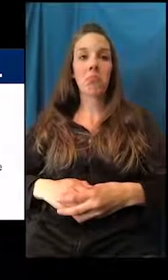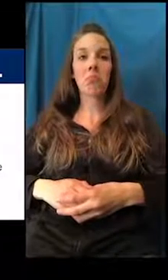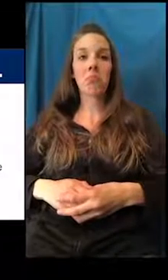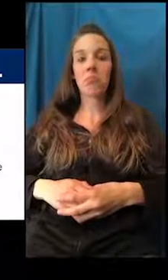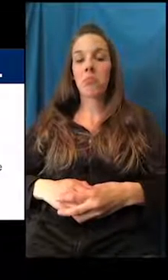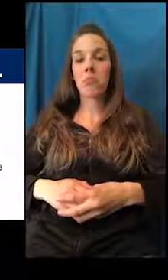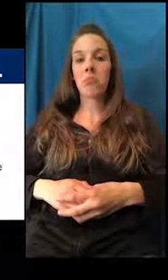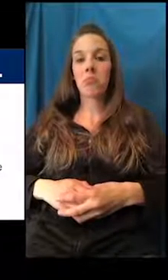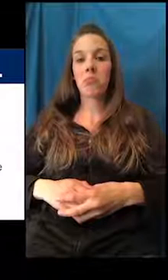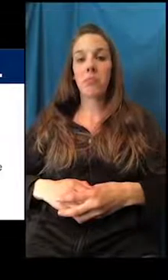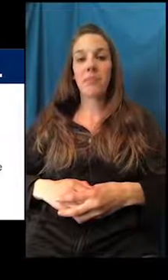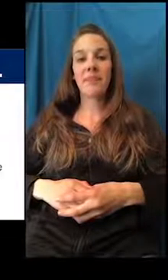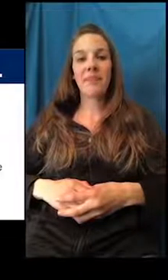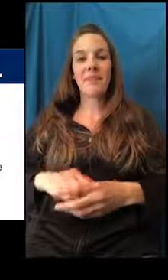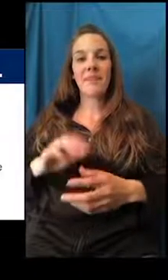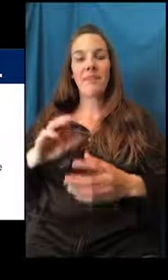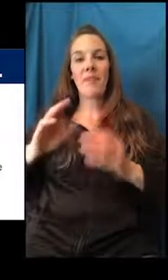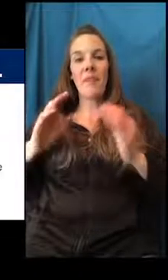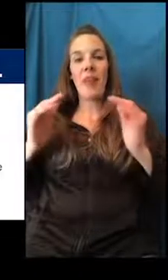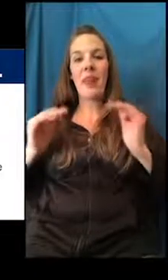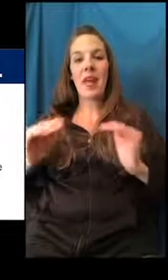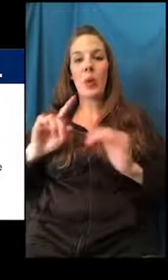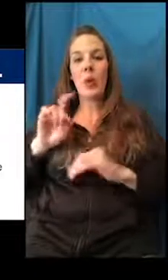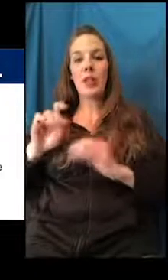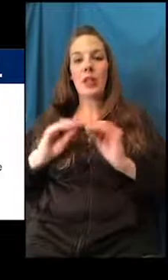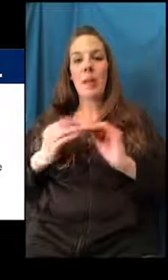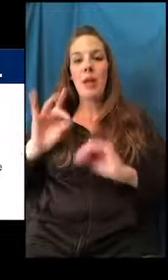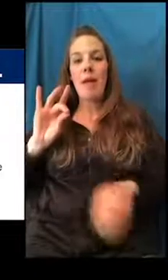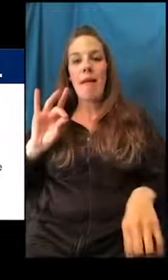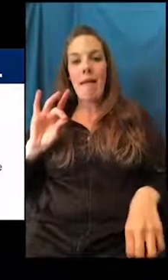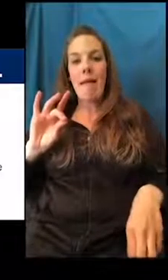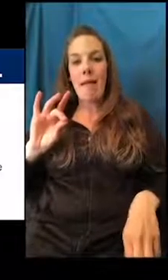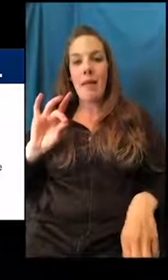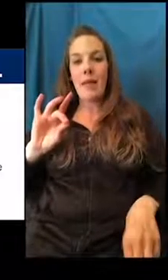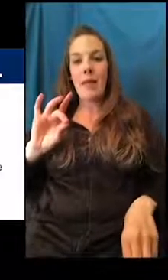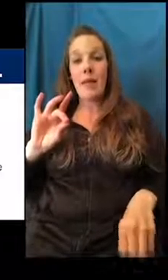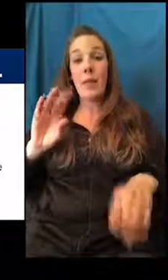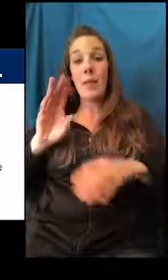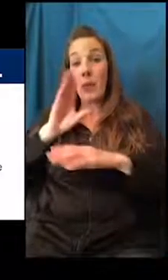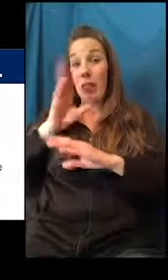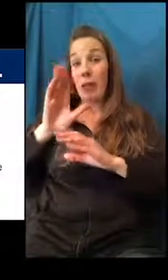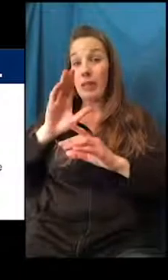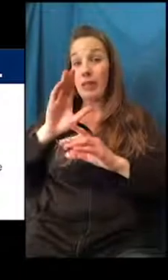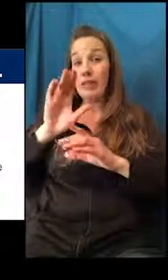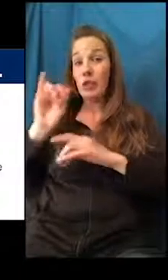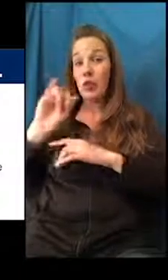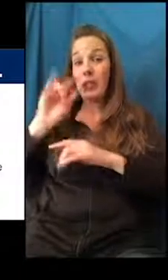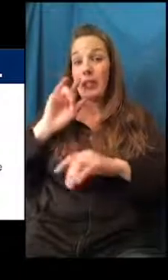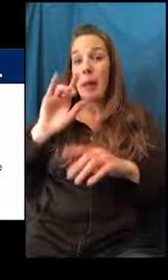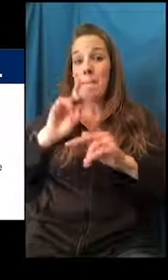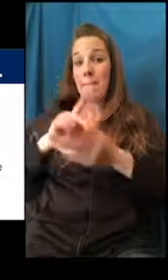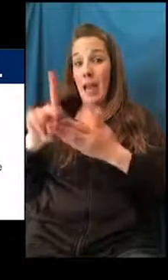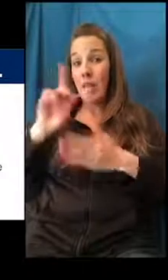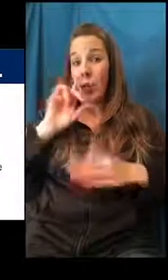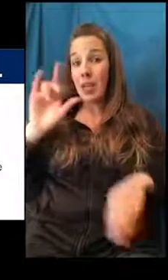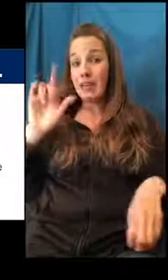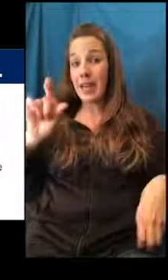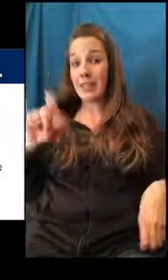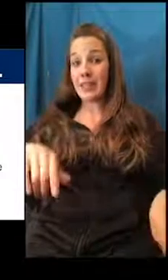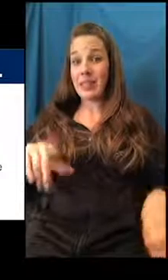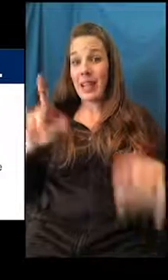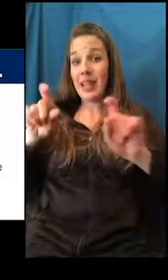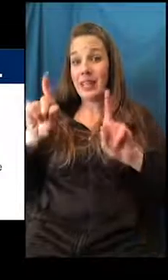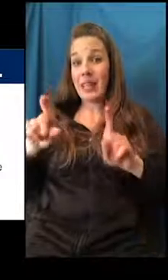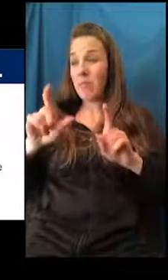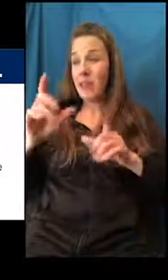And then question number 8 is, will insurance pay for testing? What if I don't have insurance? Heather,